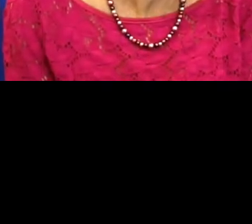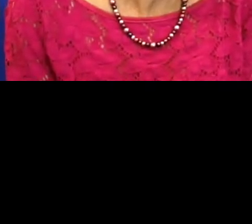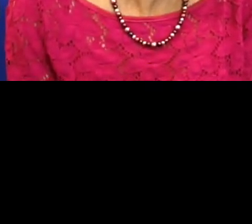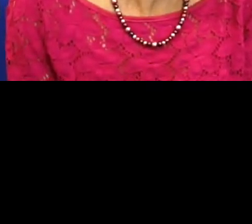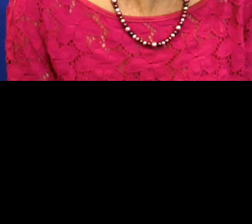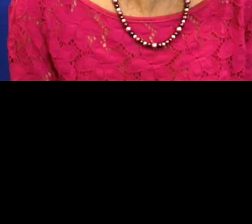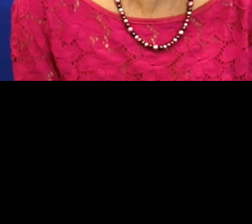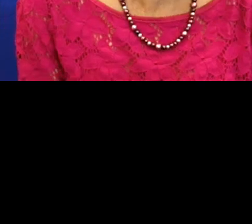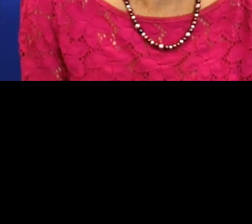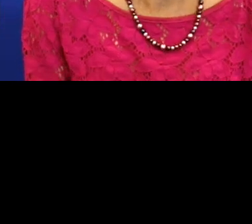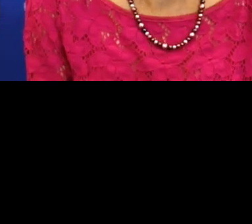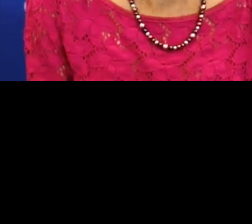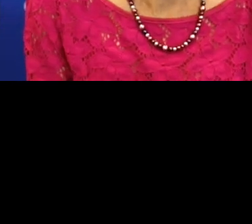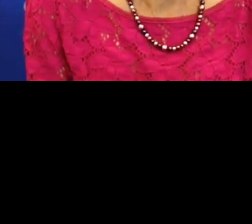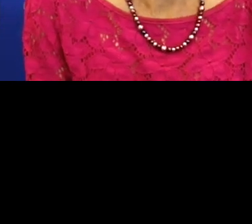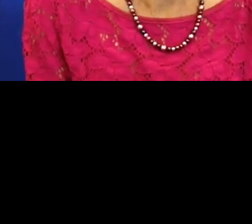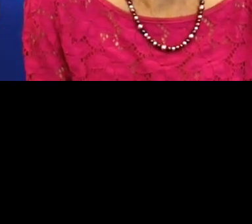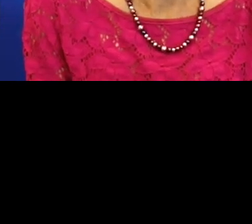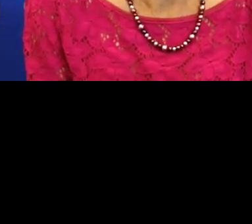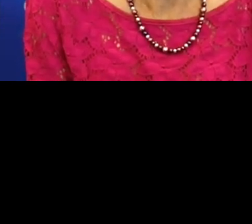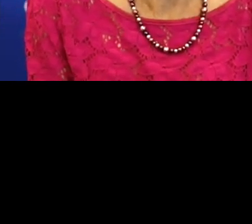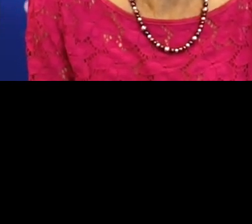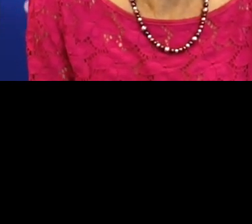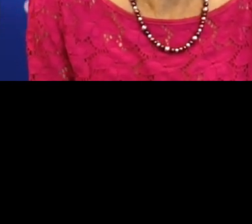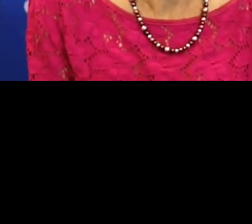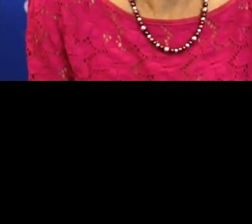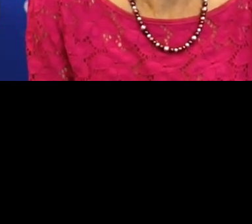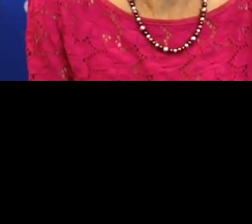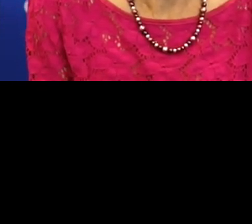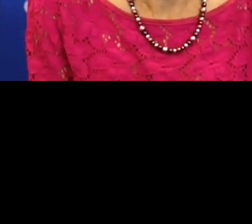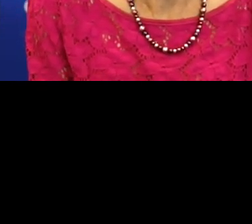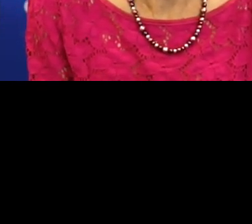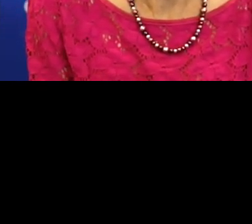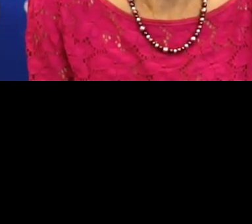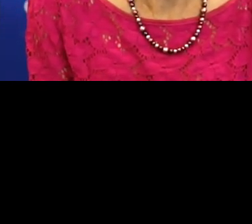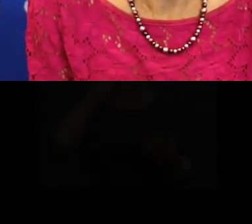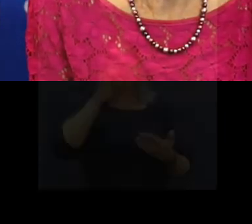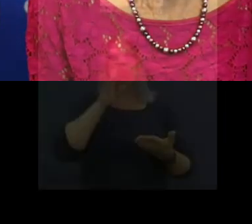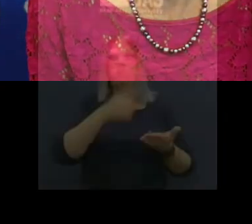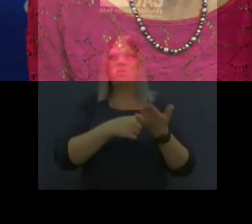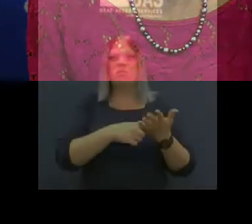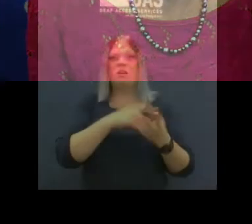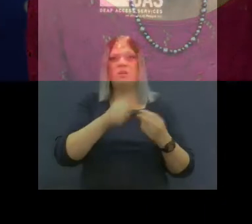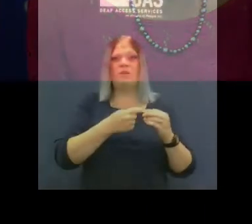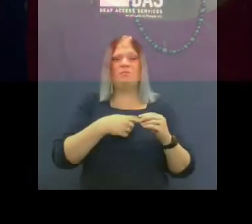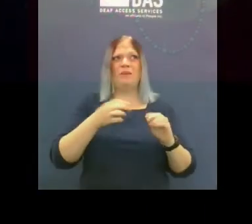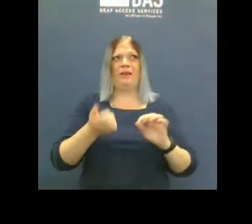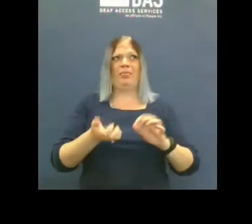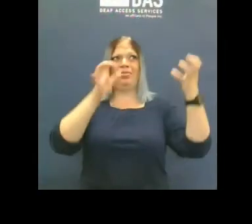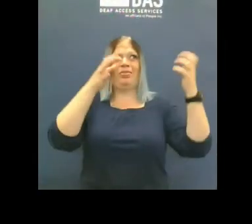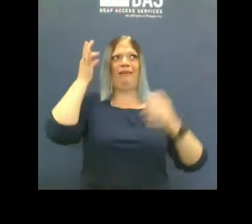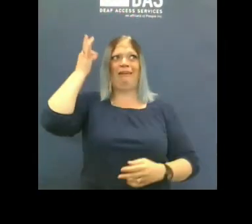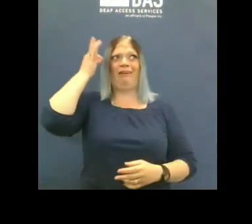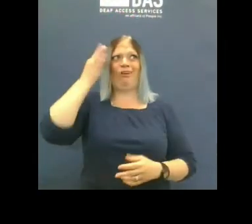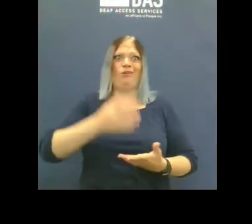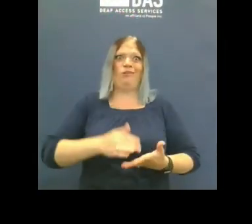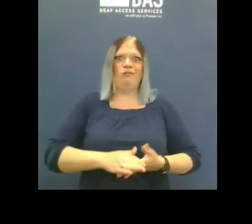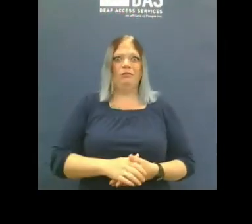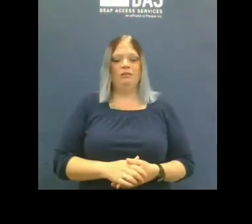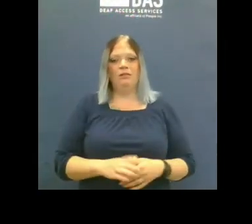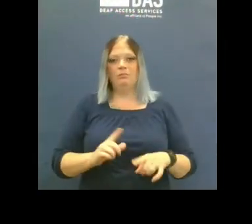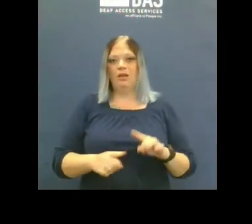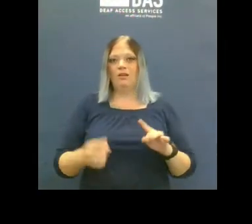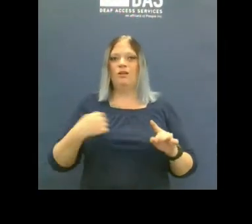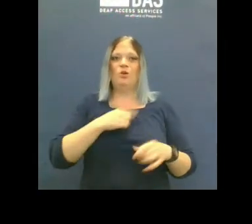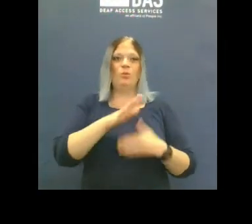us. Well, thanks, Doctor, and it's great to be back. I thought you were going to talk about my motley hair, but